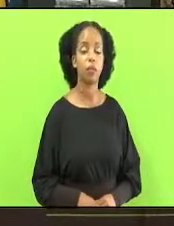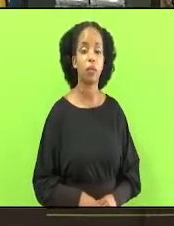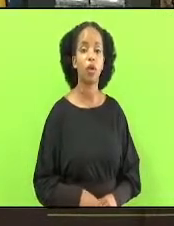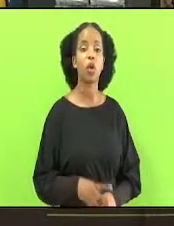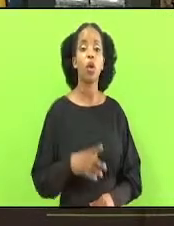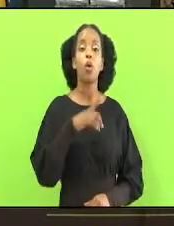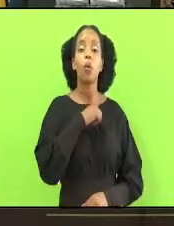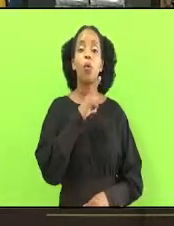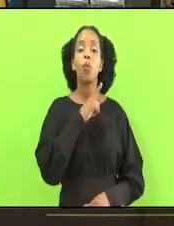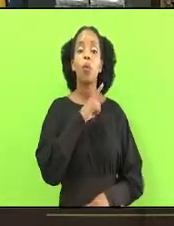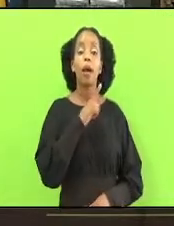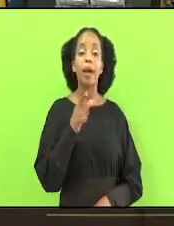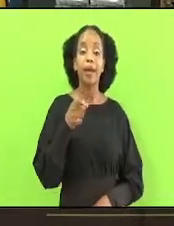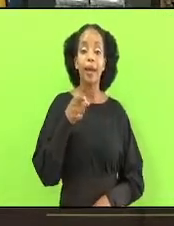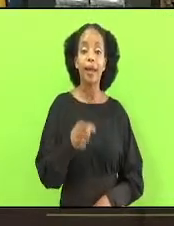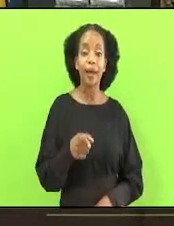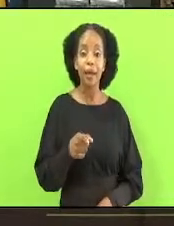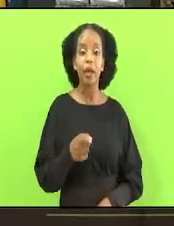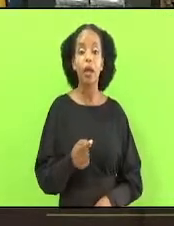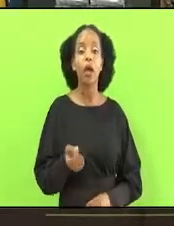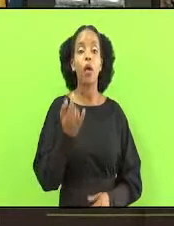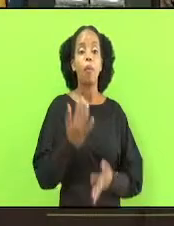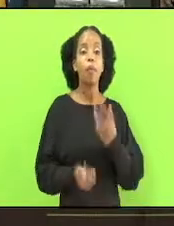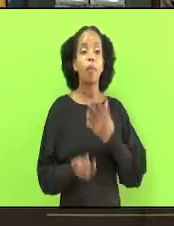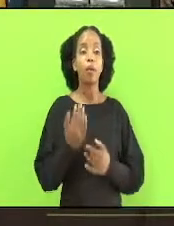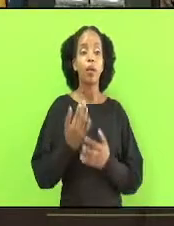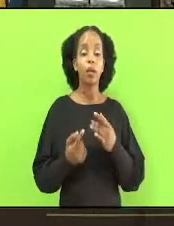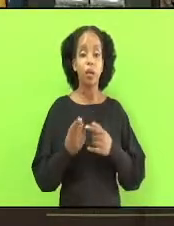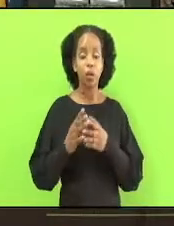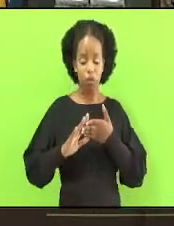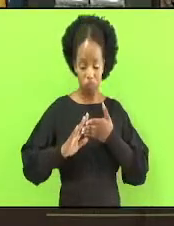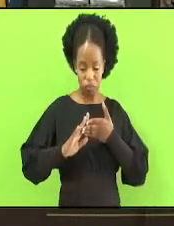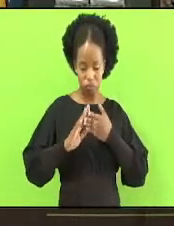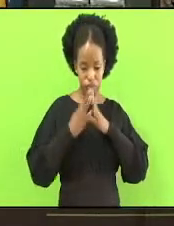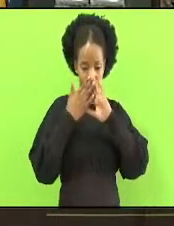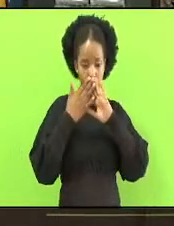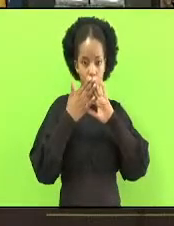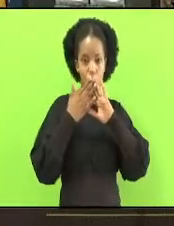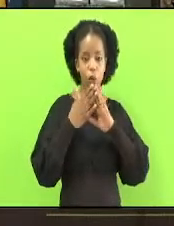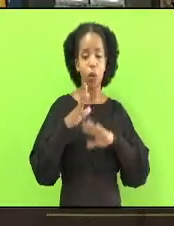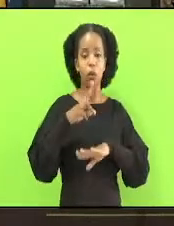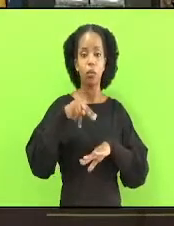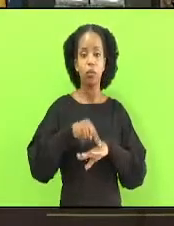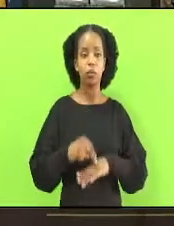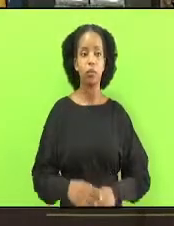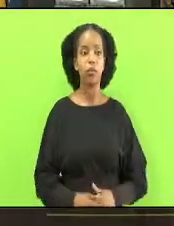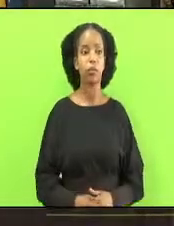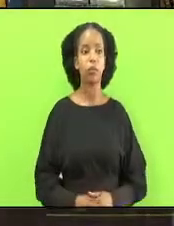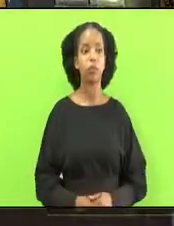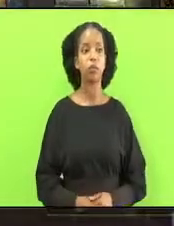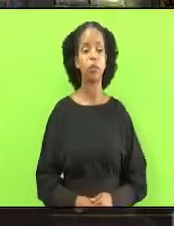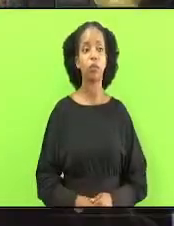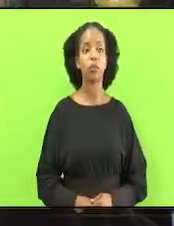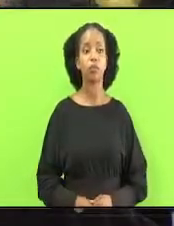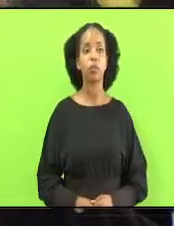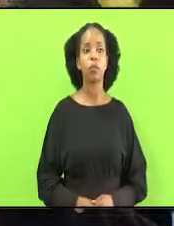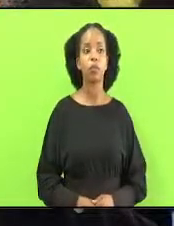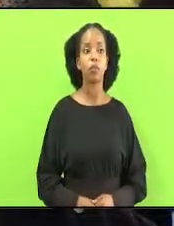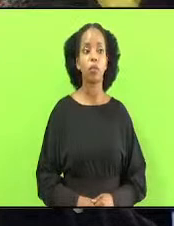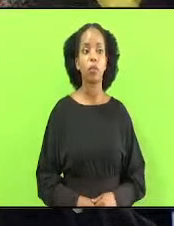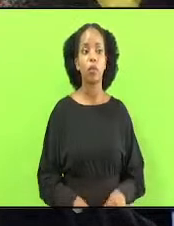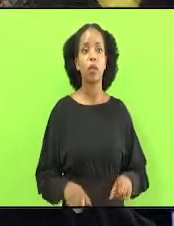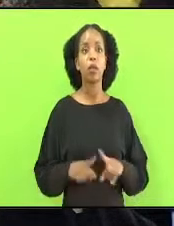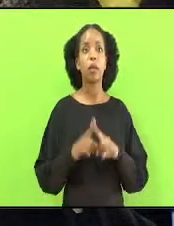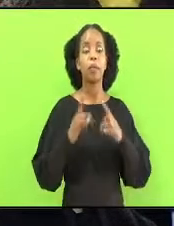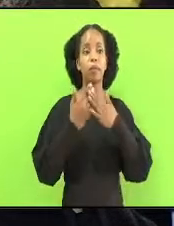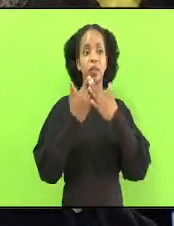yone o pollutang loapi. Because the fire pollutes the skies. And then e be re na le